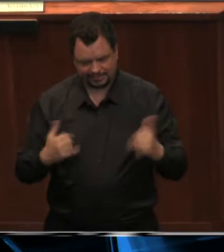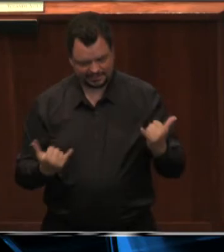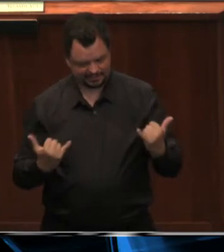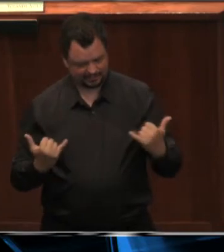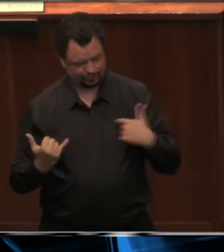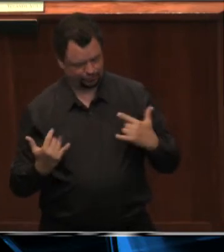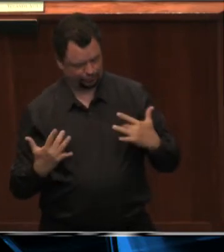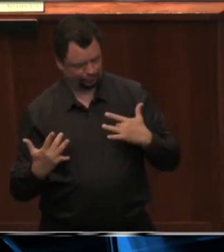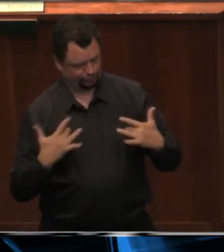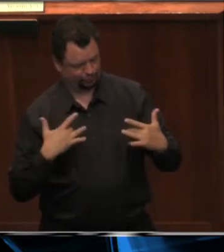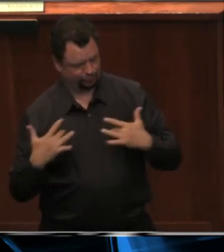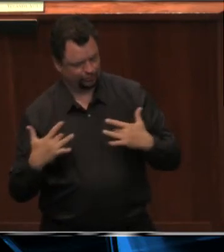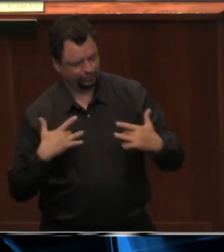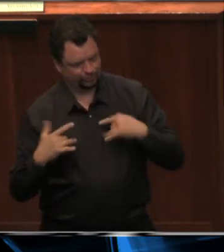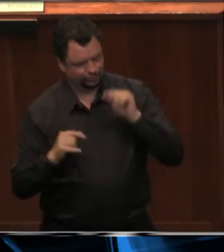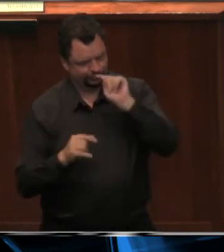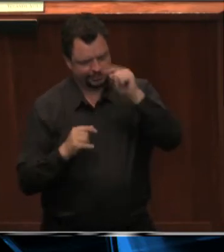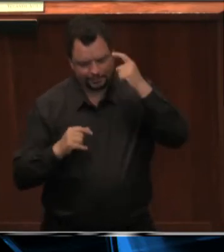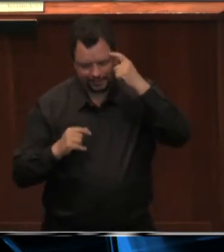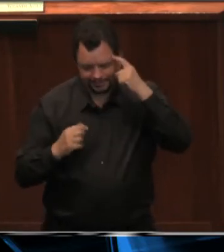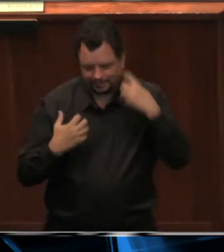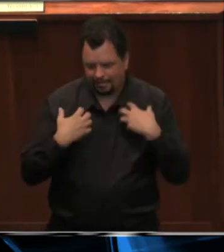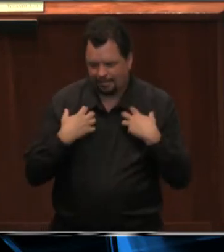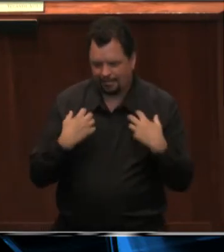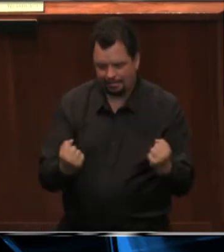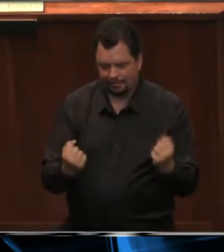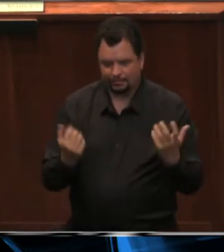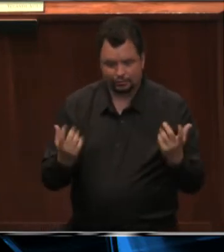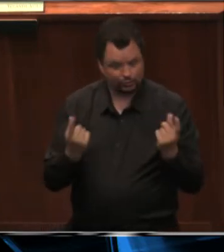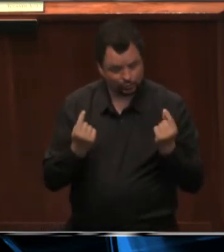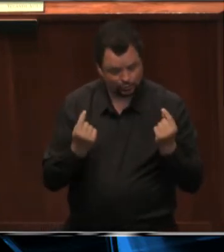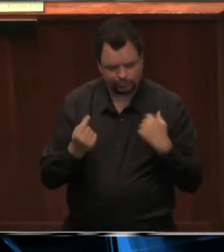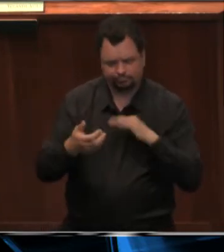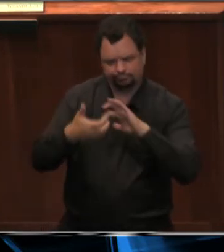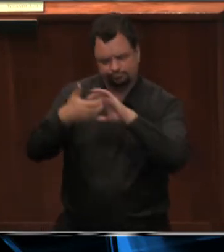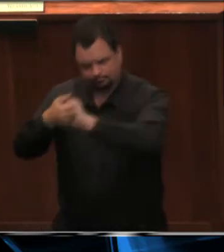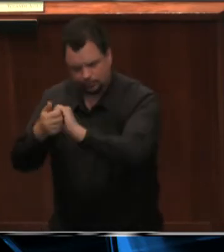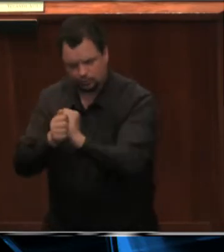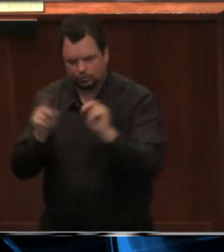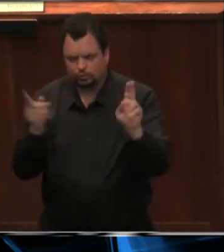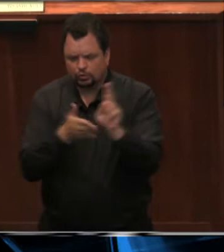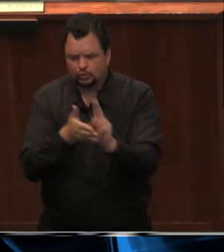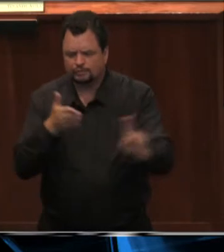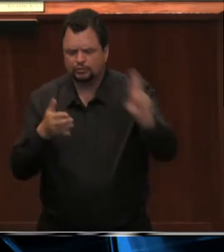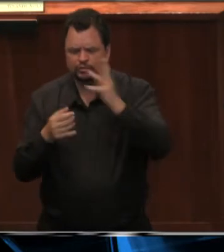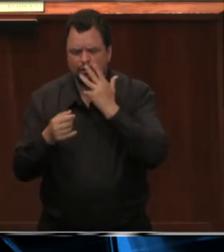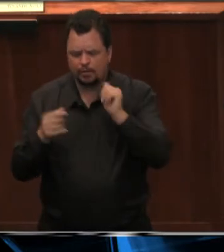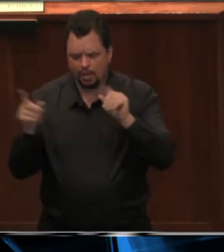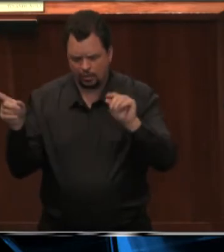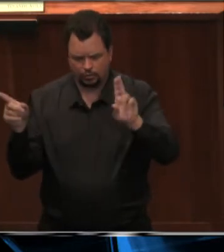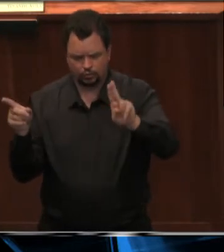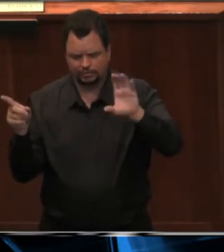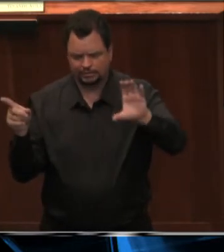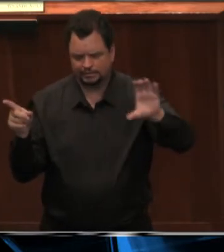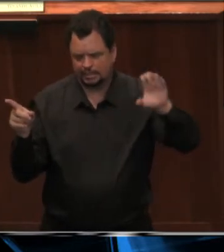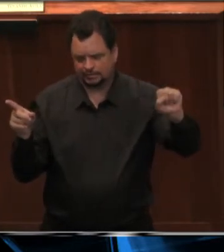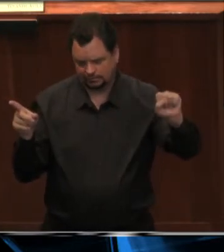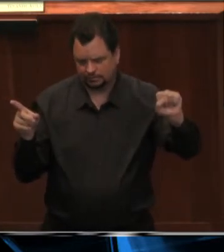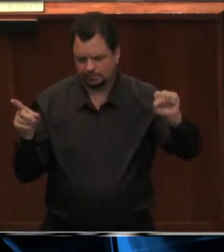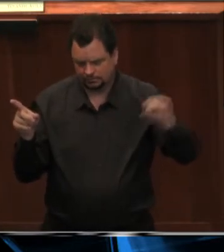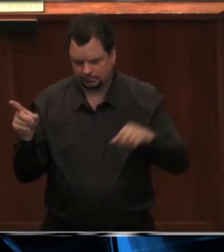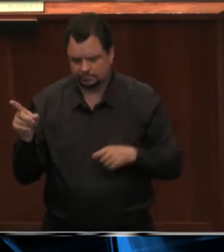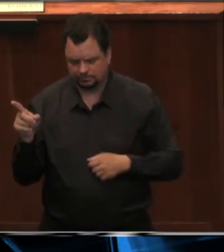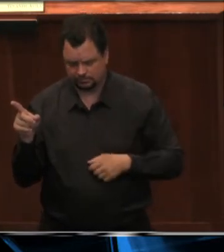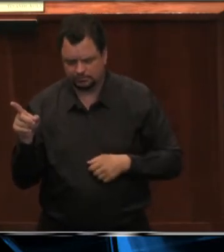So early on in the response, we partnered with UCCS Dr. Chip Benight to form greater resiliency